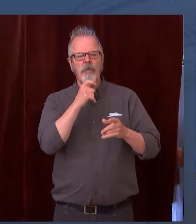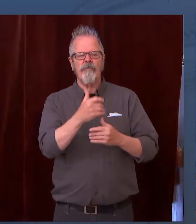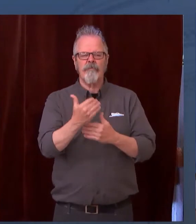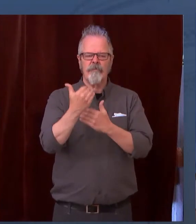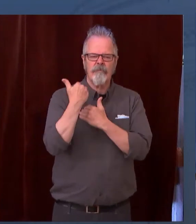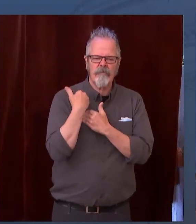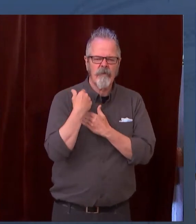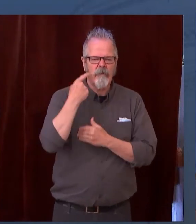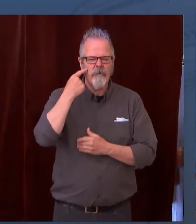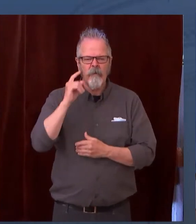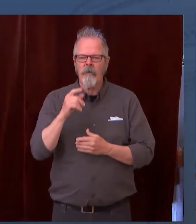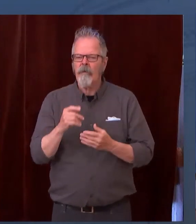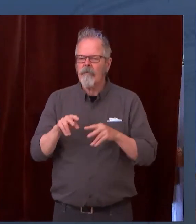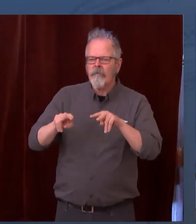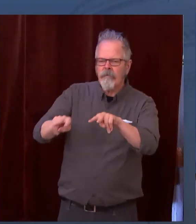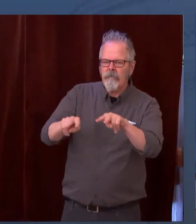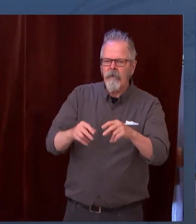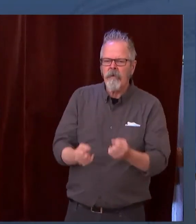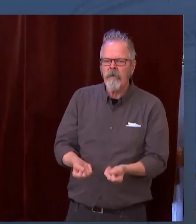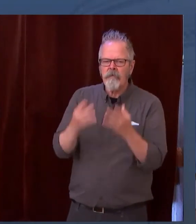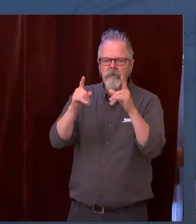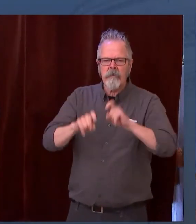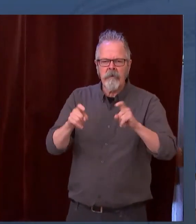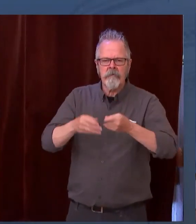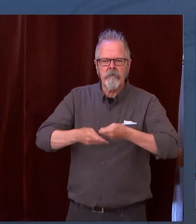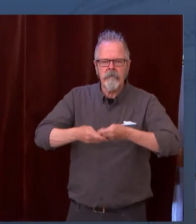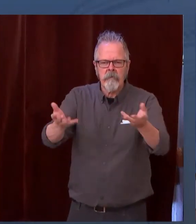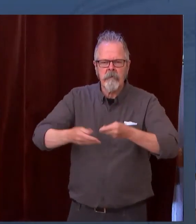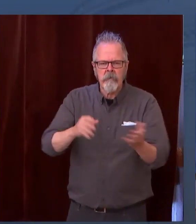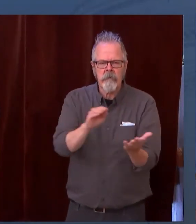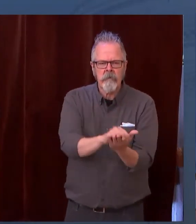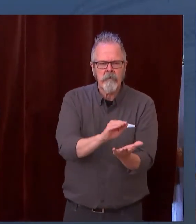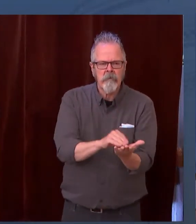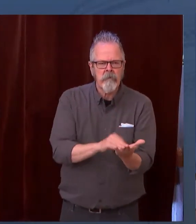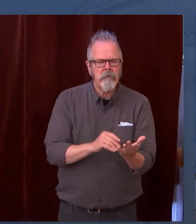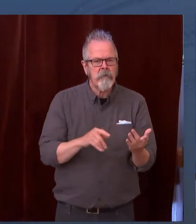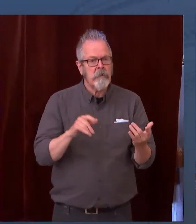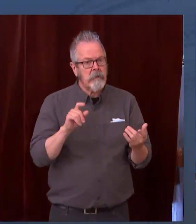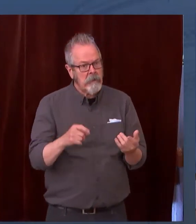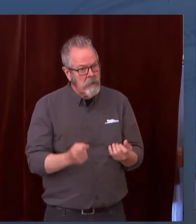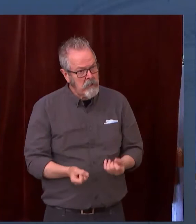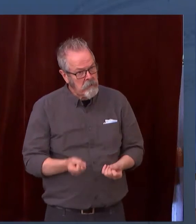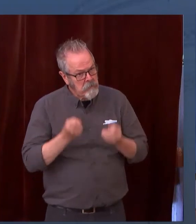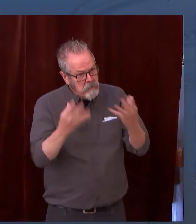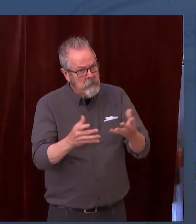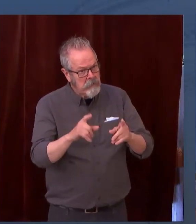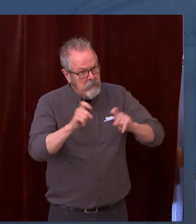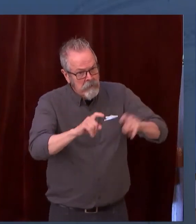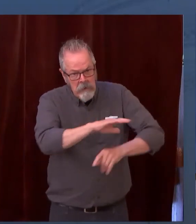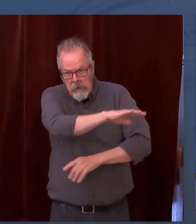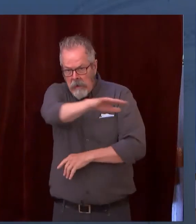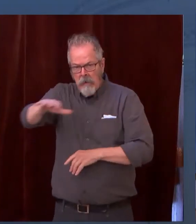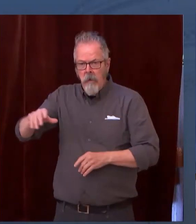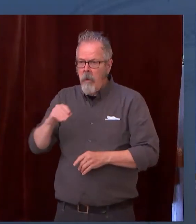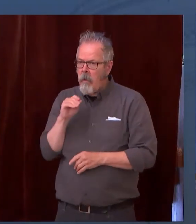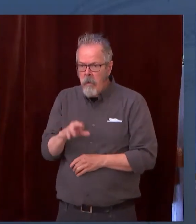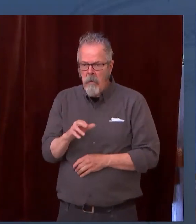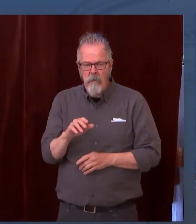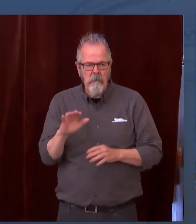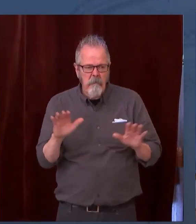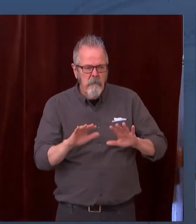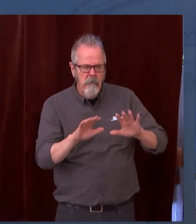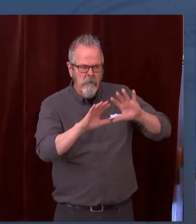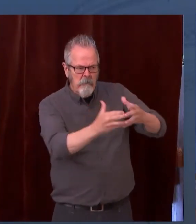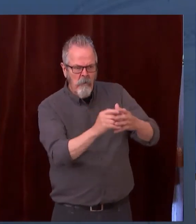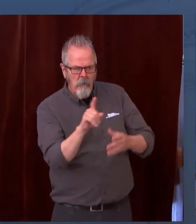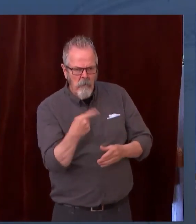You ask a mask question, and I'm trying to remember, I'm trying to read my writing here. The mask survey, yes. We are requiring a survey in some counties. John, I can't